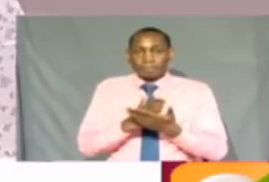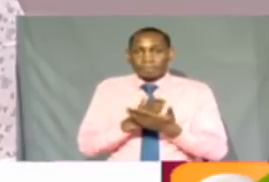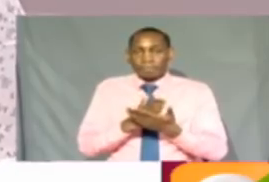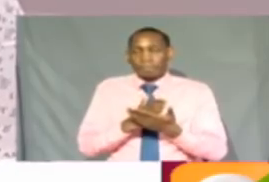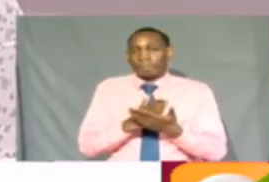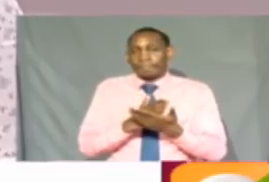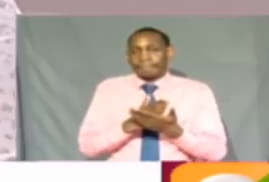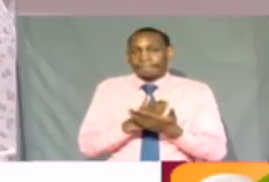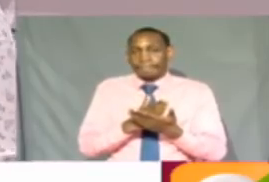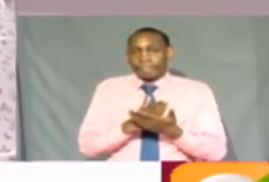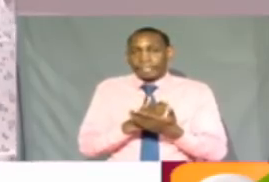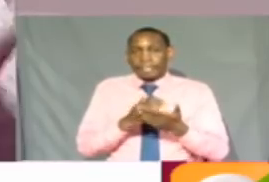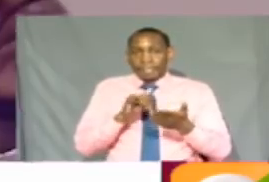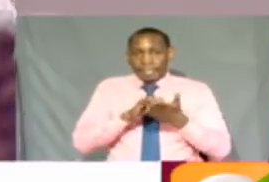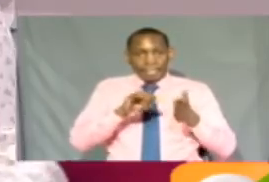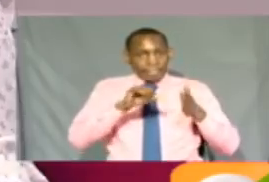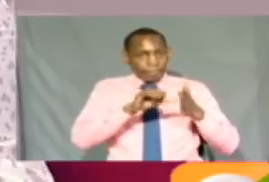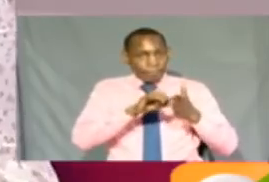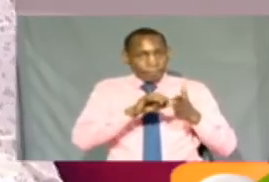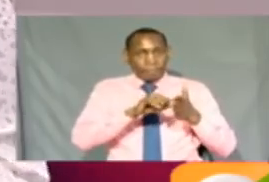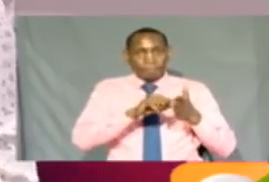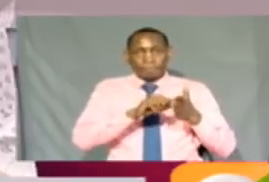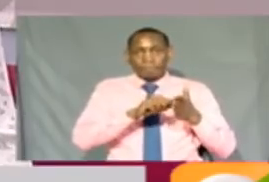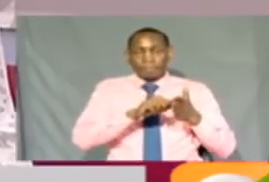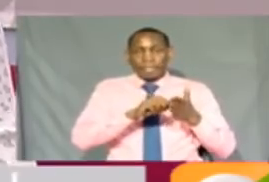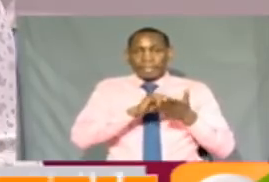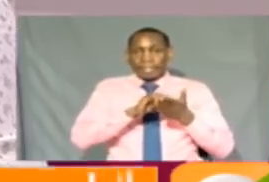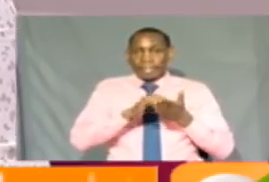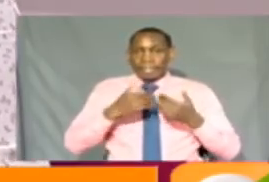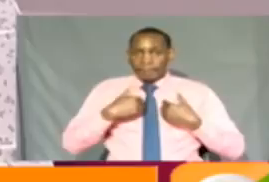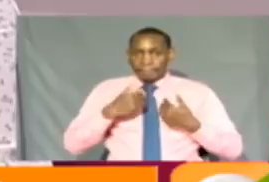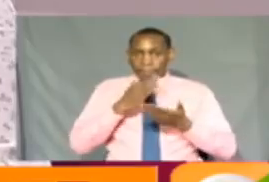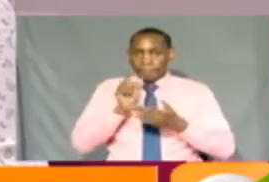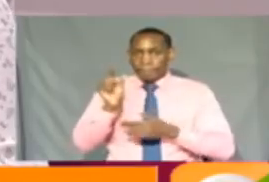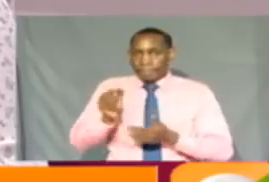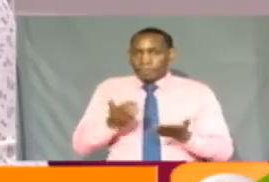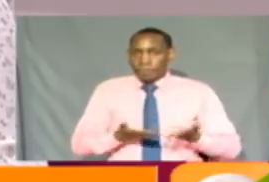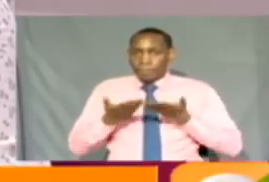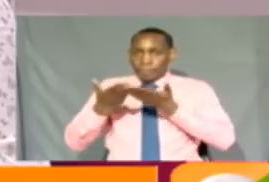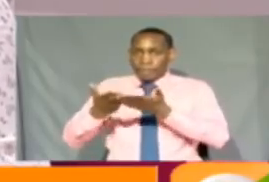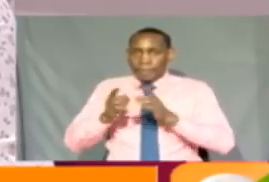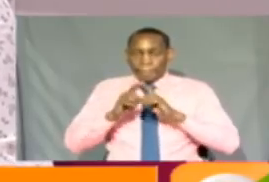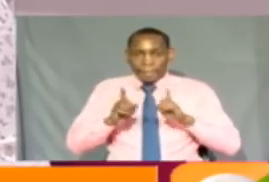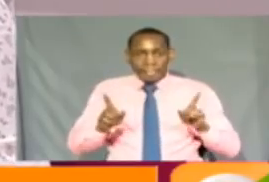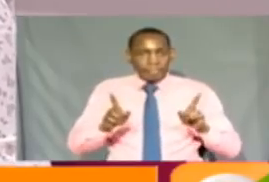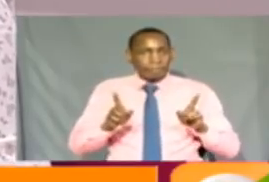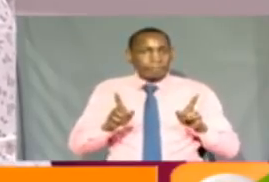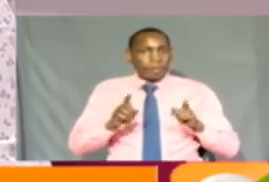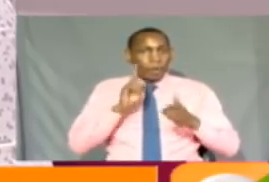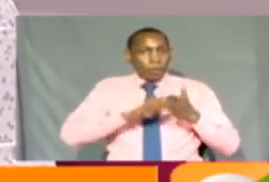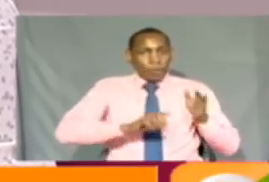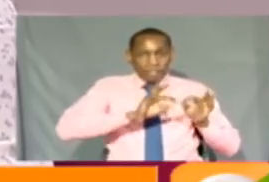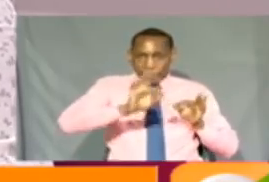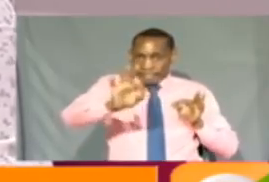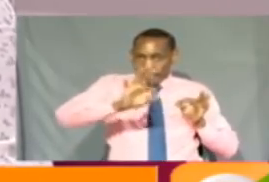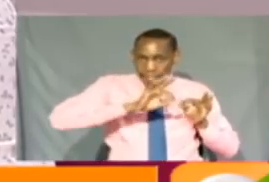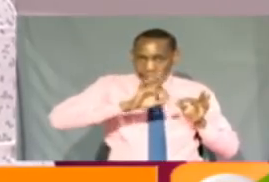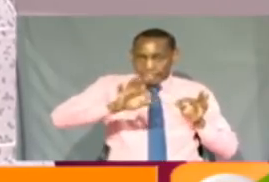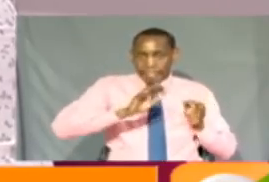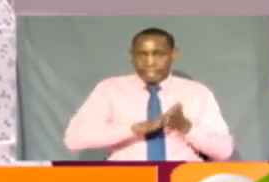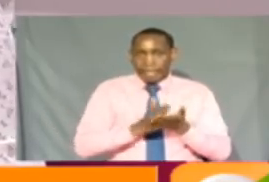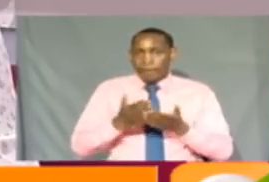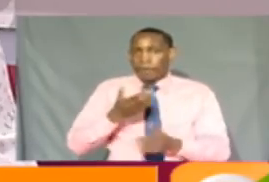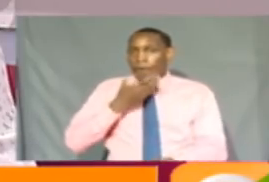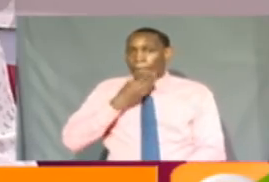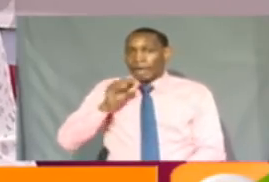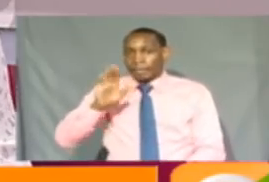times. And you see, that's a problem. Like he said, he wants someone to provide. He wants a woman who can also provide. But to what extent? Because you find a man